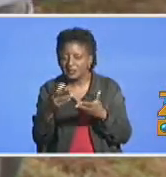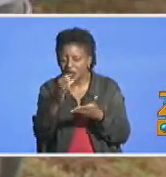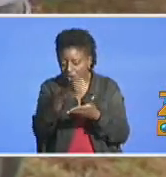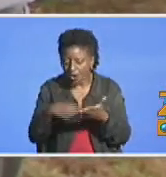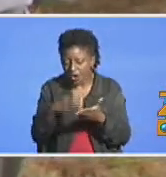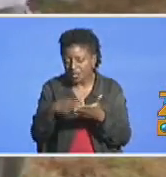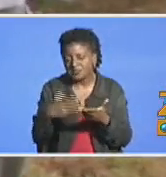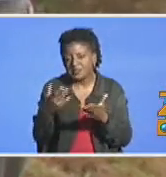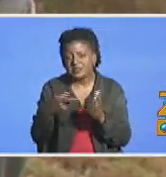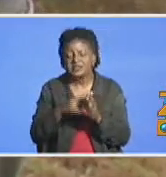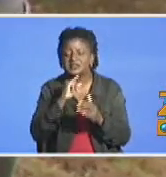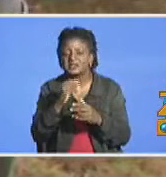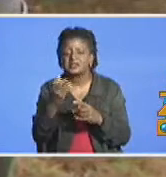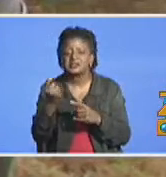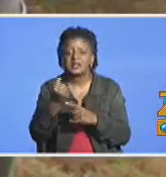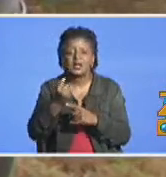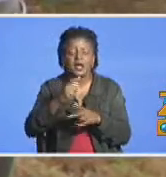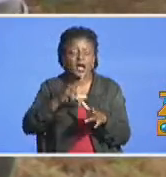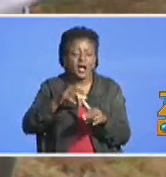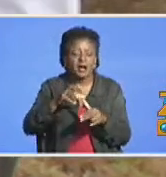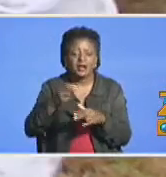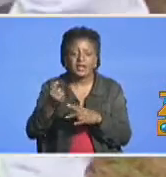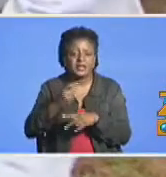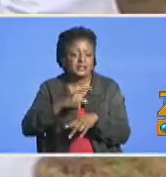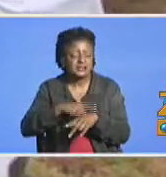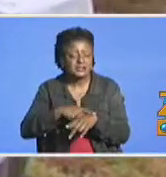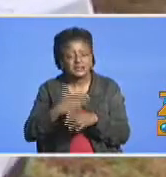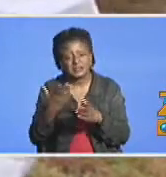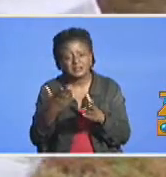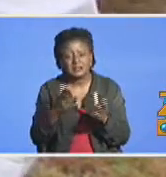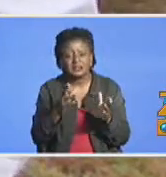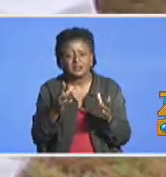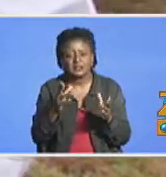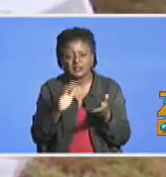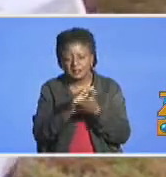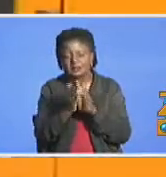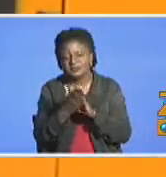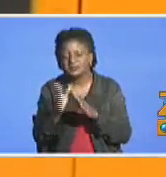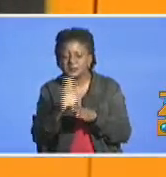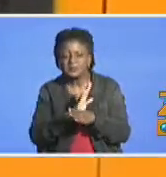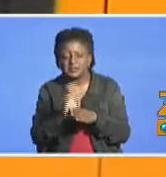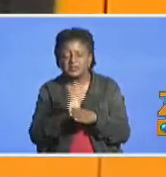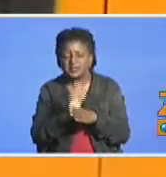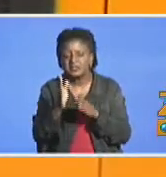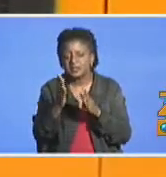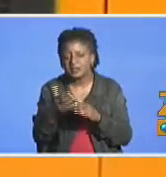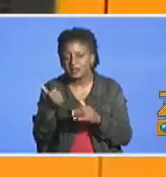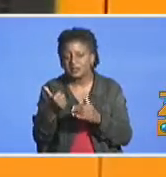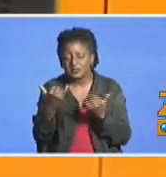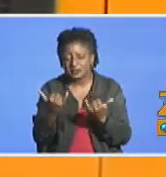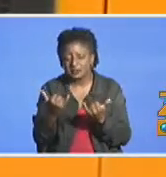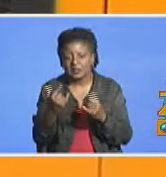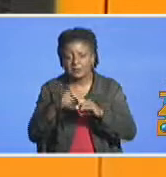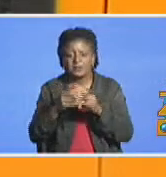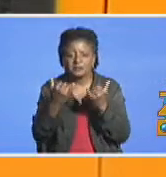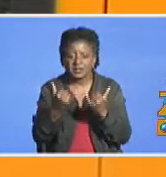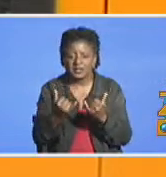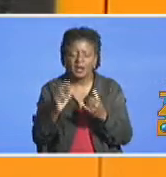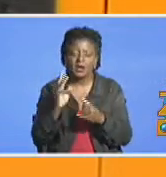is the hurricane season, so it tends to get a bit busier. But right now we